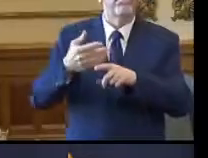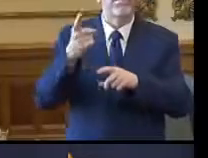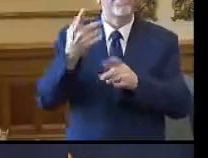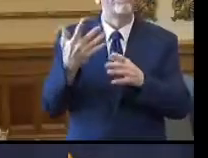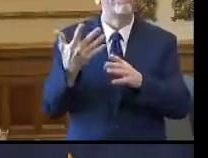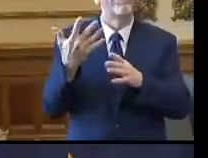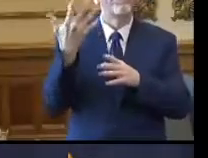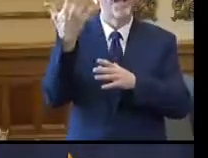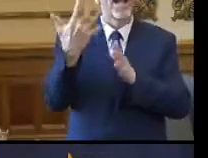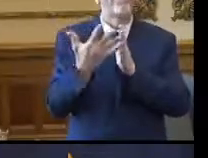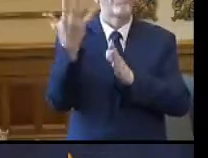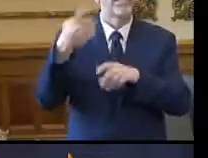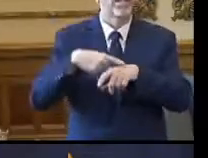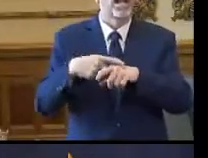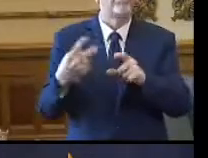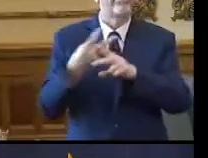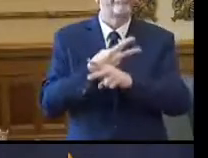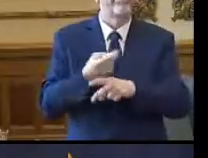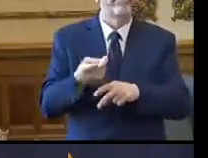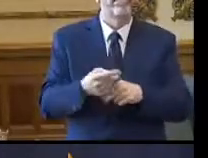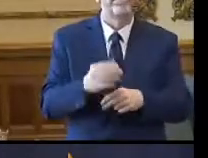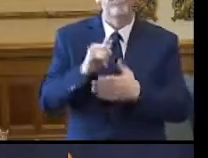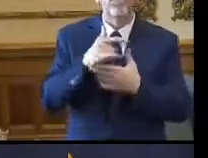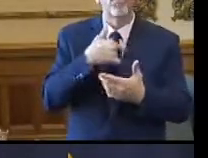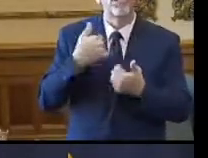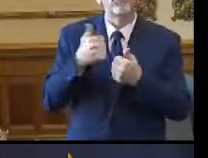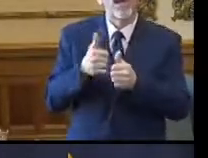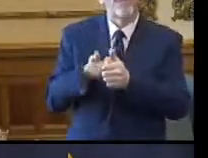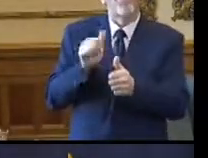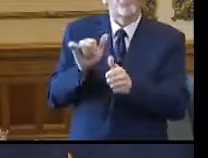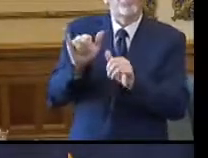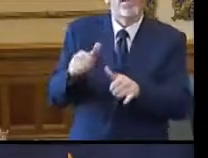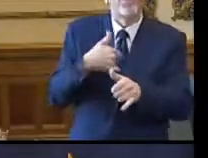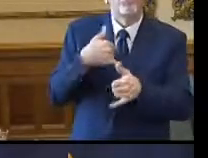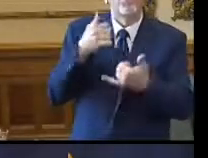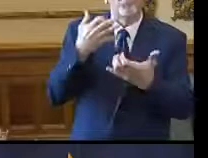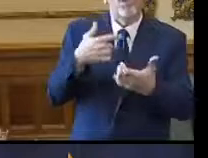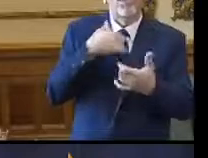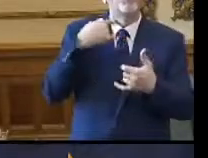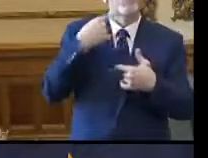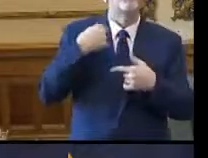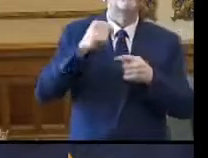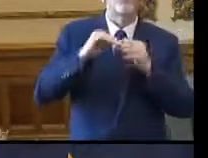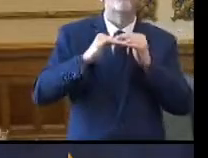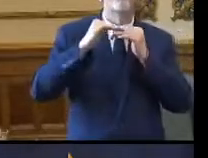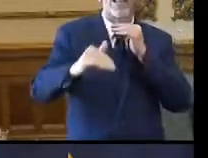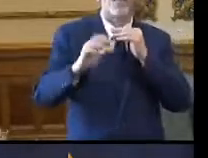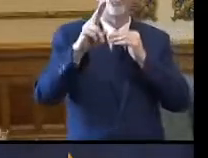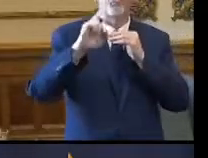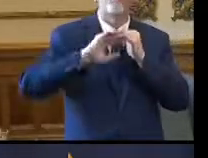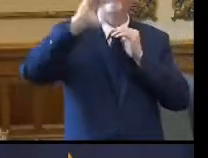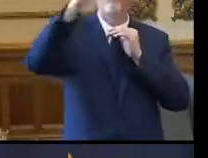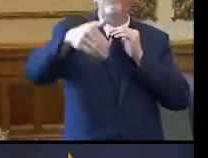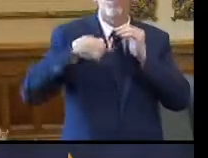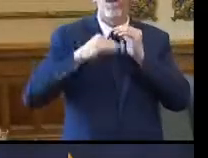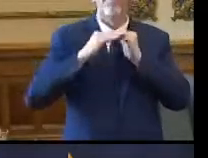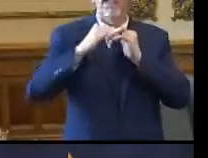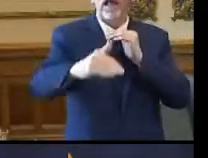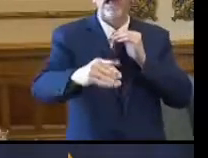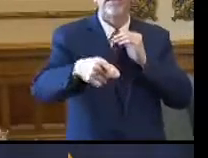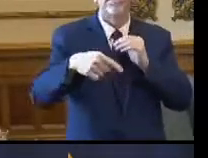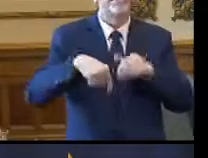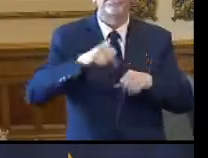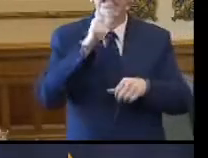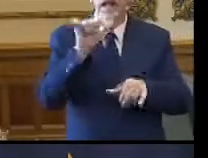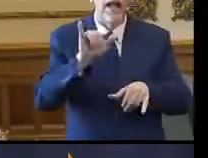5. That's what we're trying to prevent here. That's the curve that we say that we're trying to flatten. This is not the